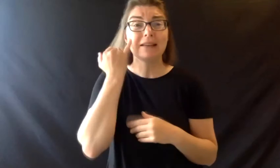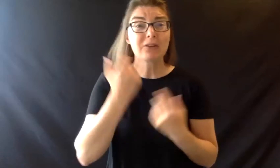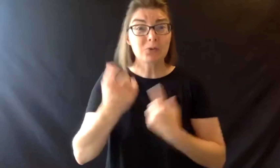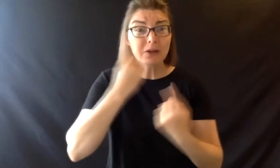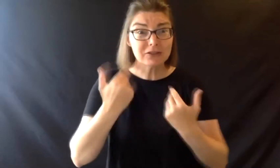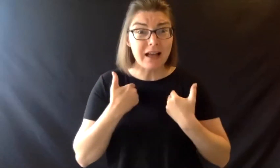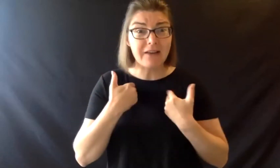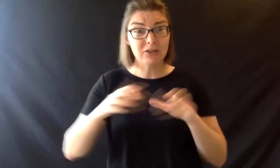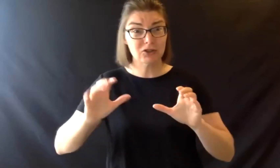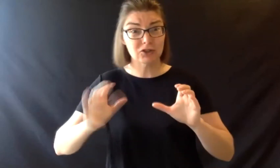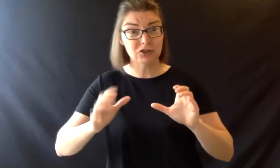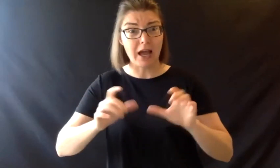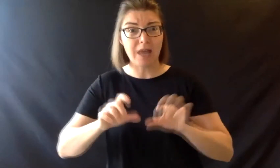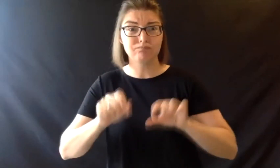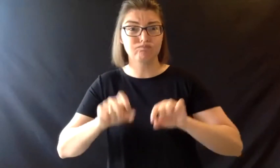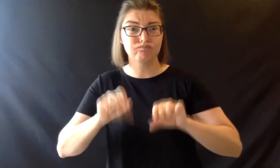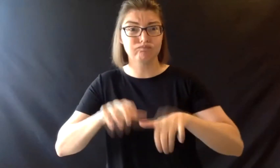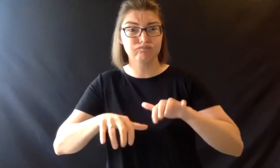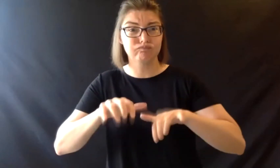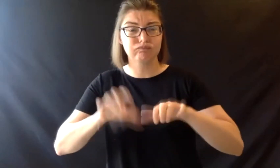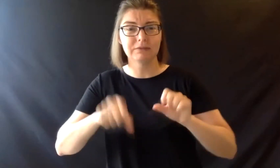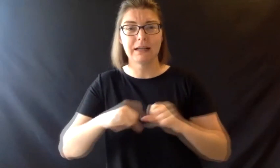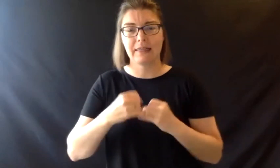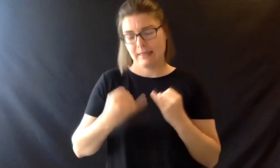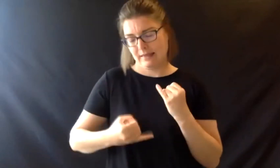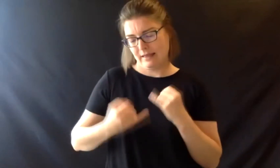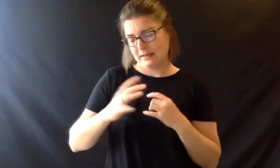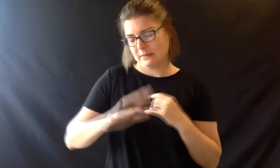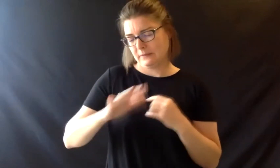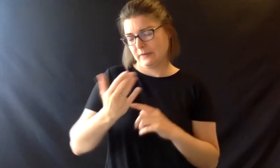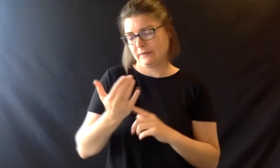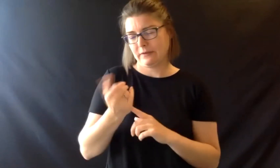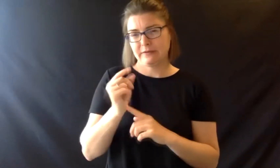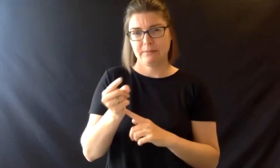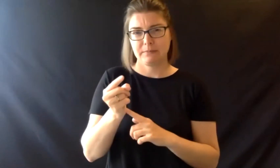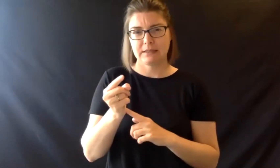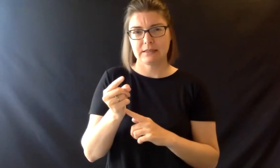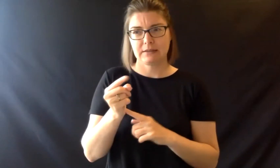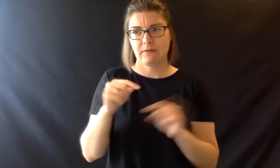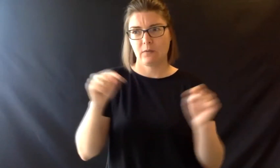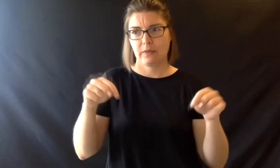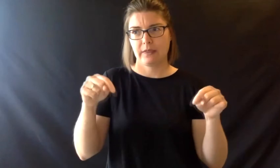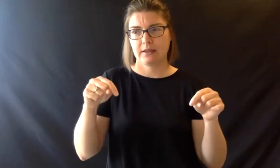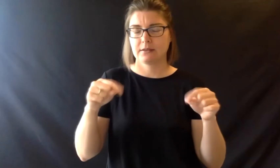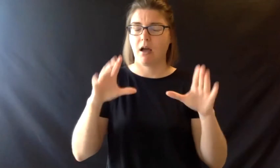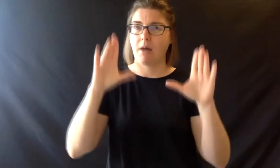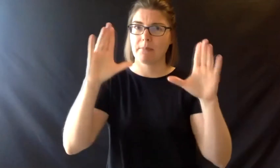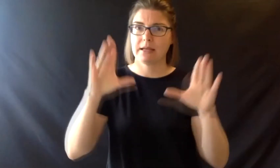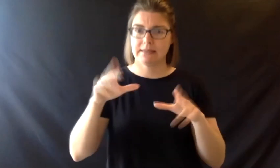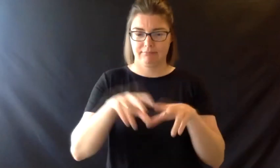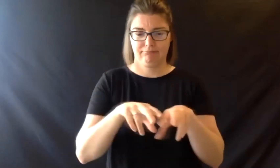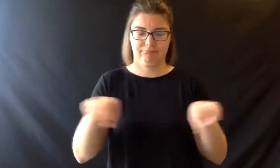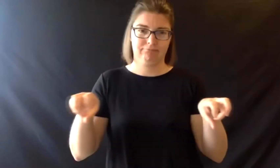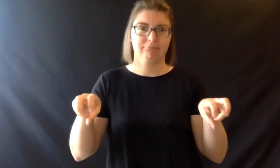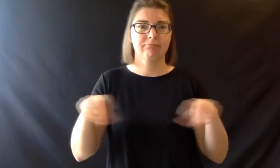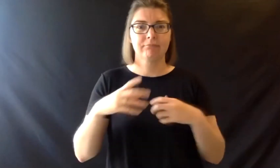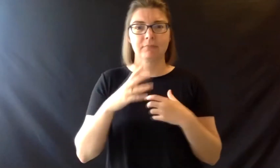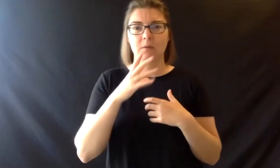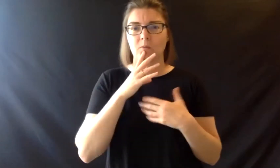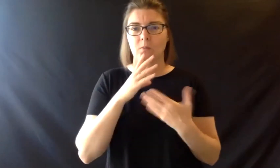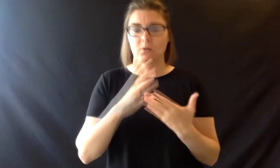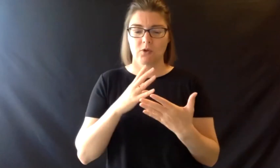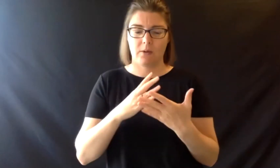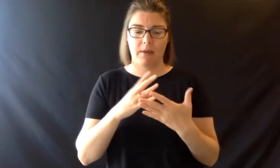will be spending the last 15 minutes of this wonderful panel today going through some of your questions with the panelists and our